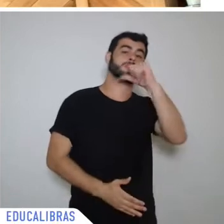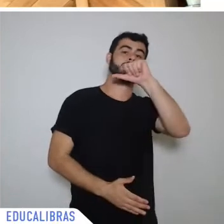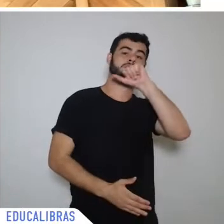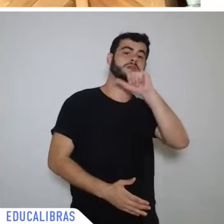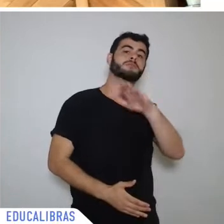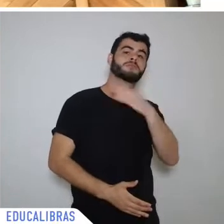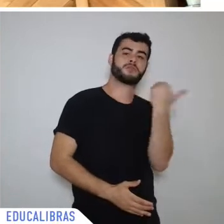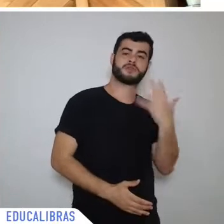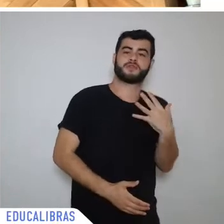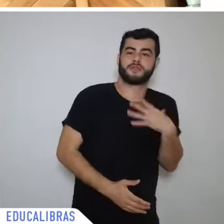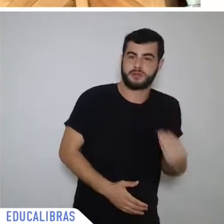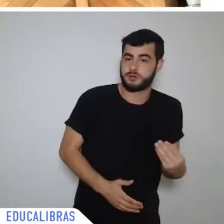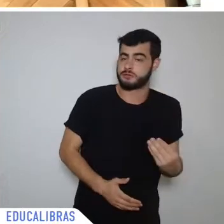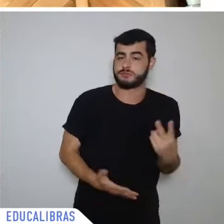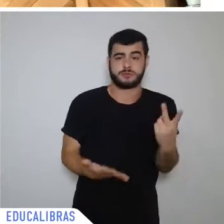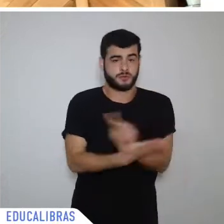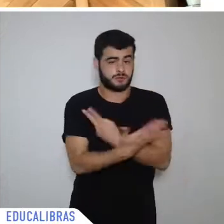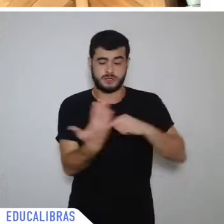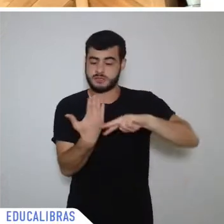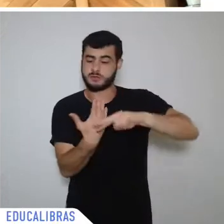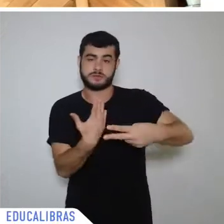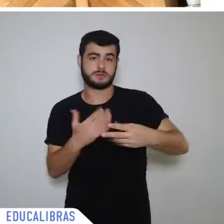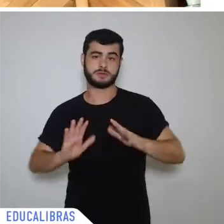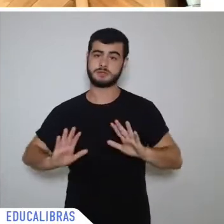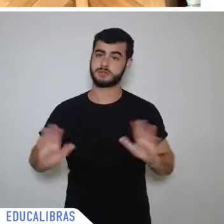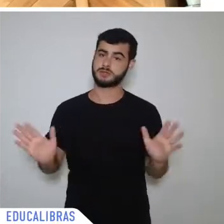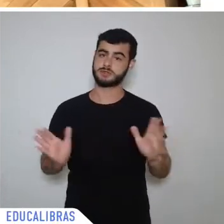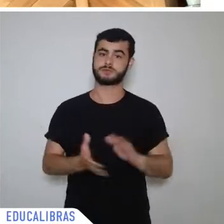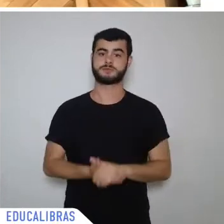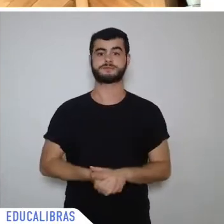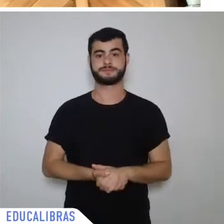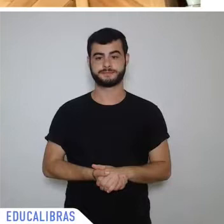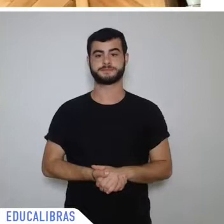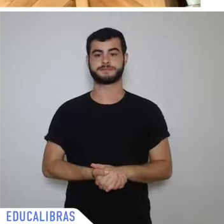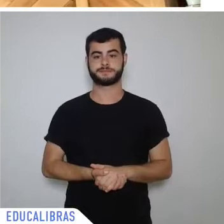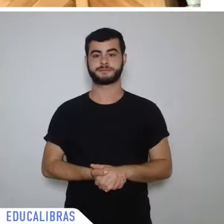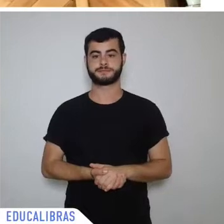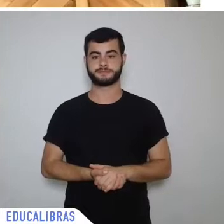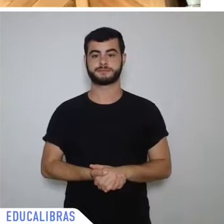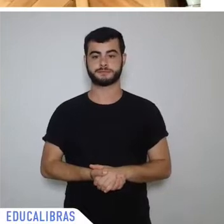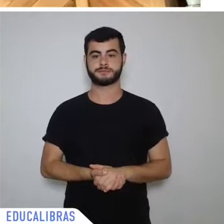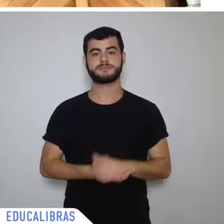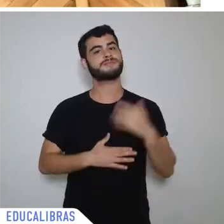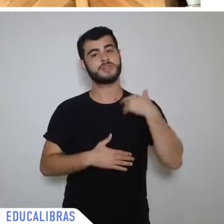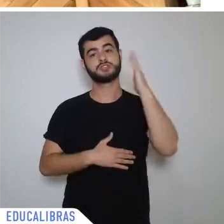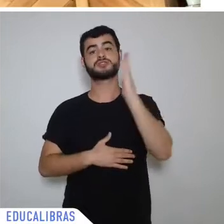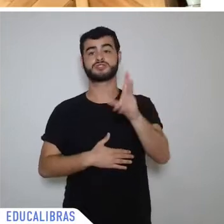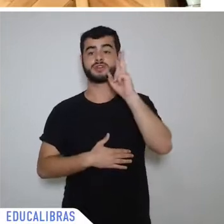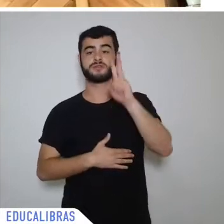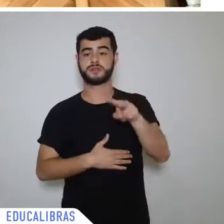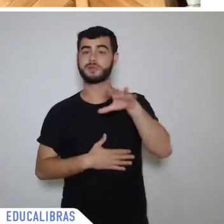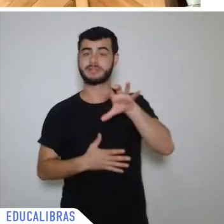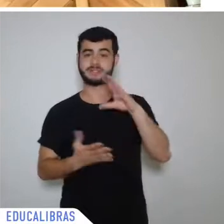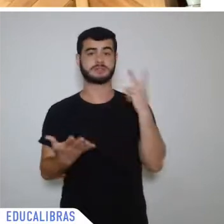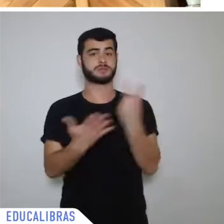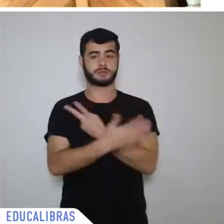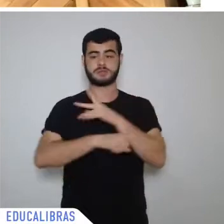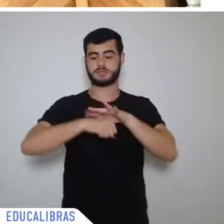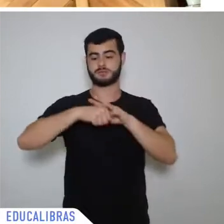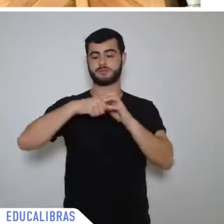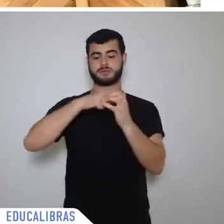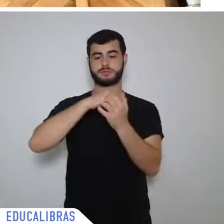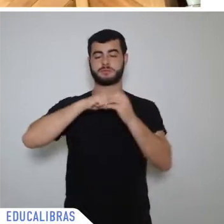of adolescents, mortality, this is the impact that we can expect away and right